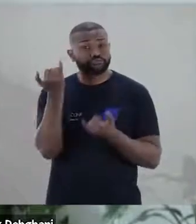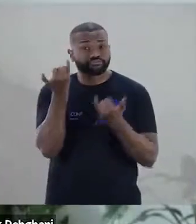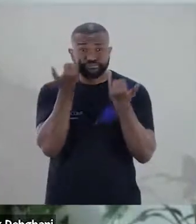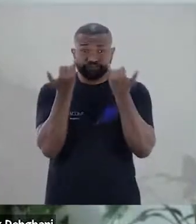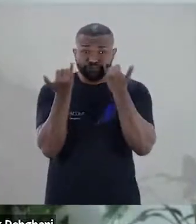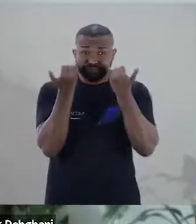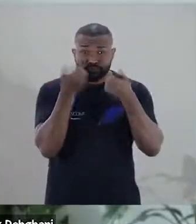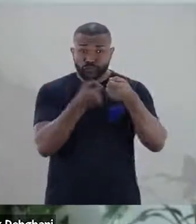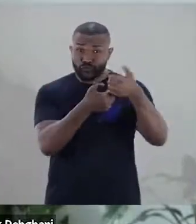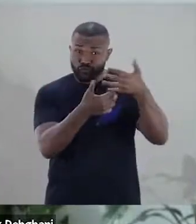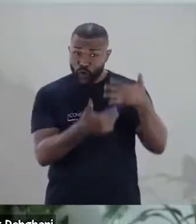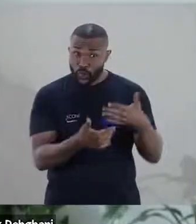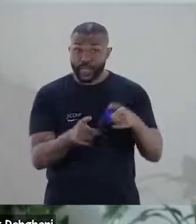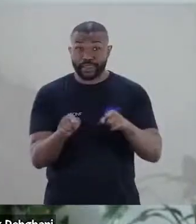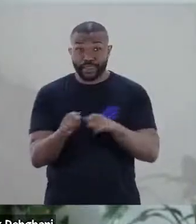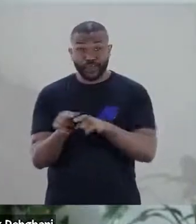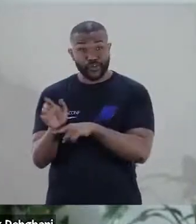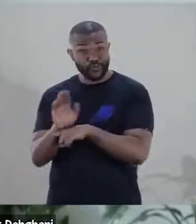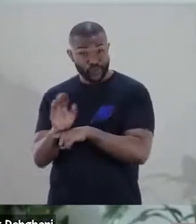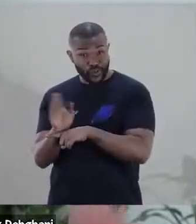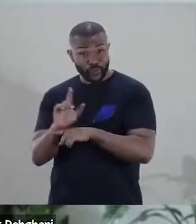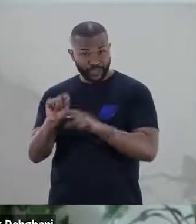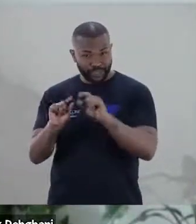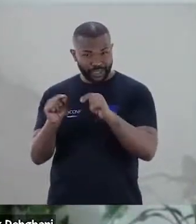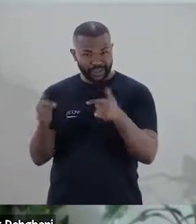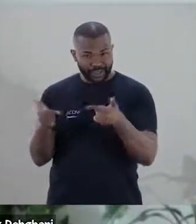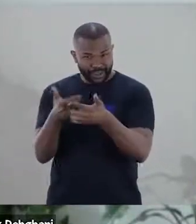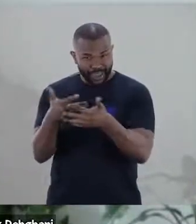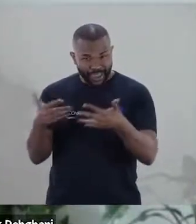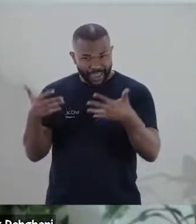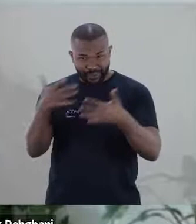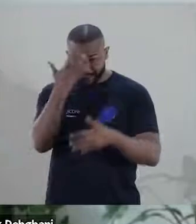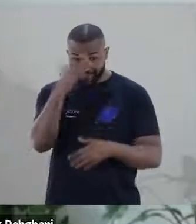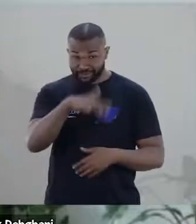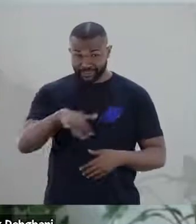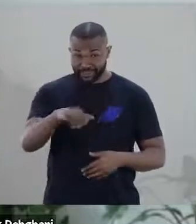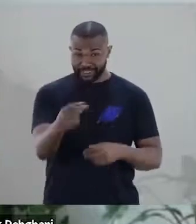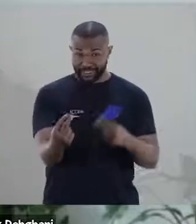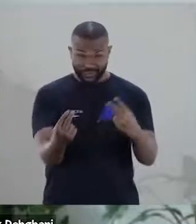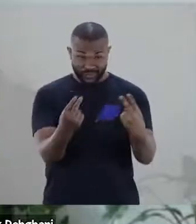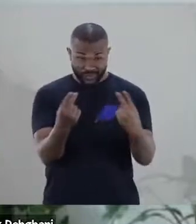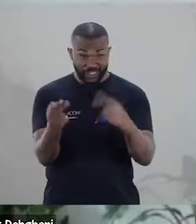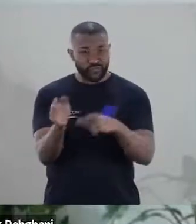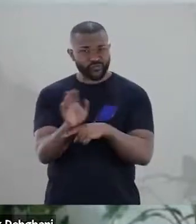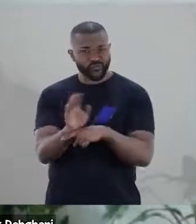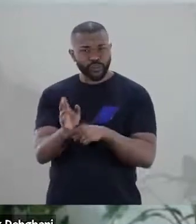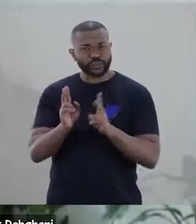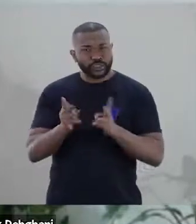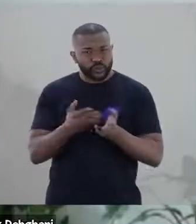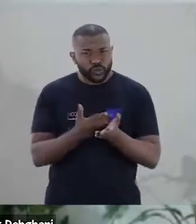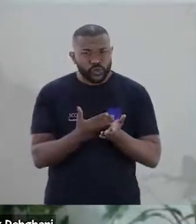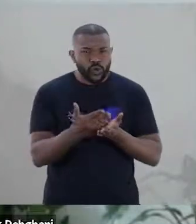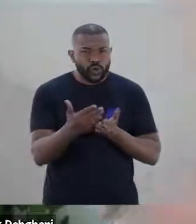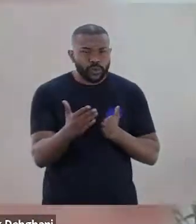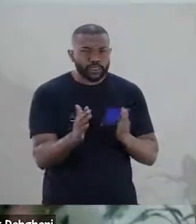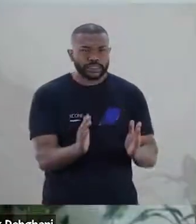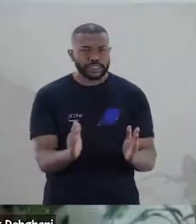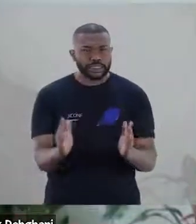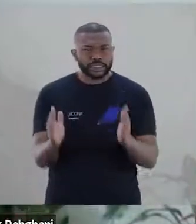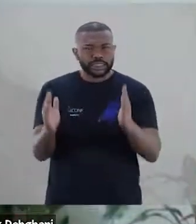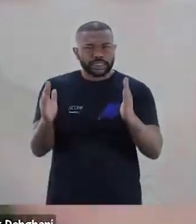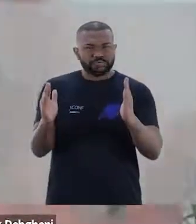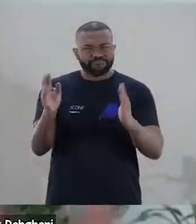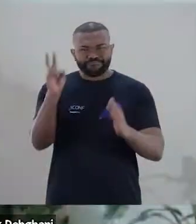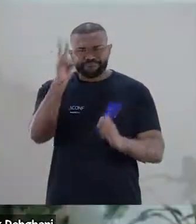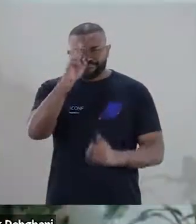I think similar to Star Wars, if there are any fans out there, Star Wars always starts with with a big